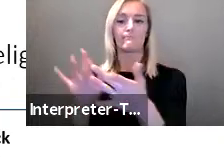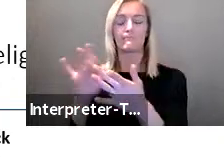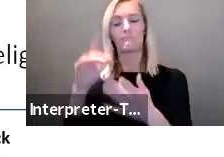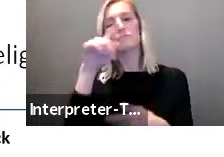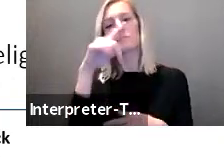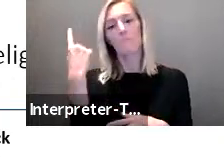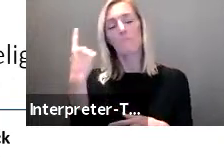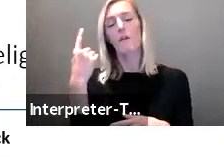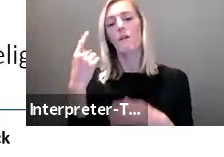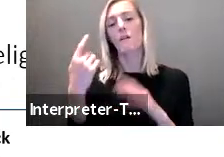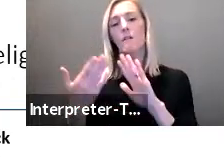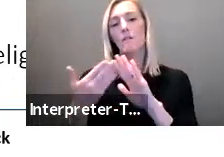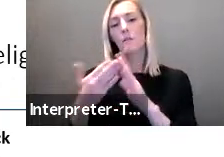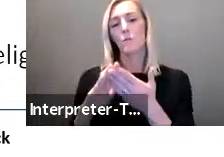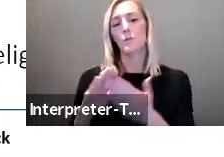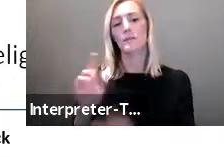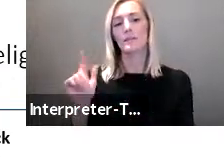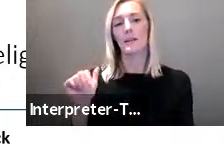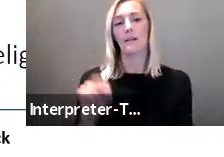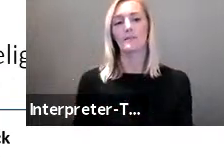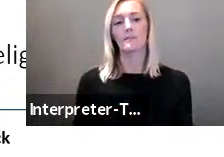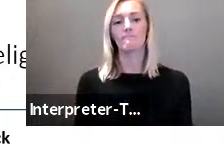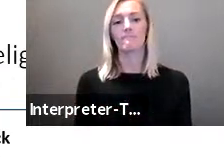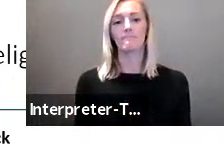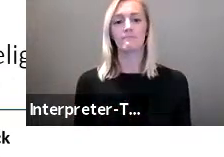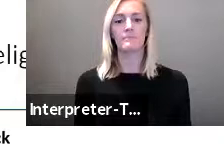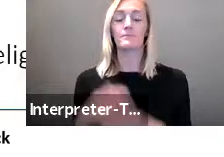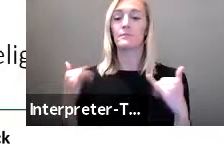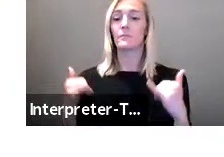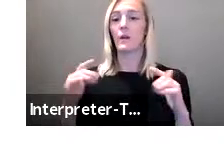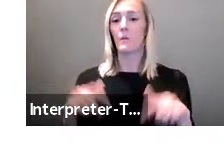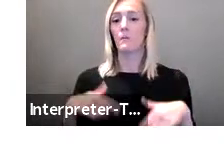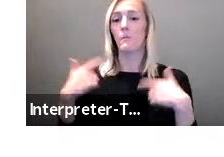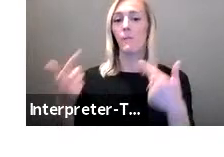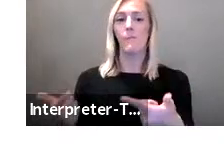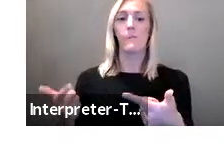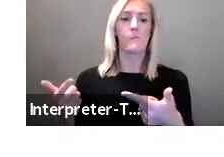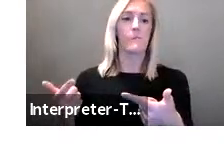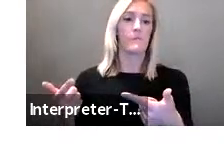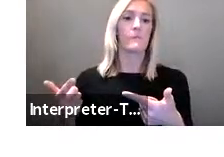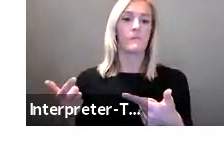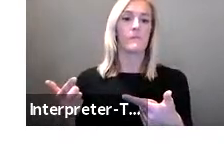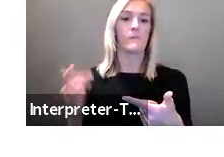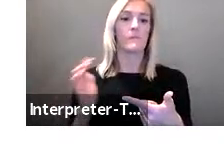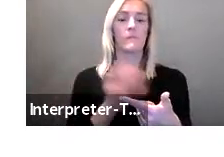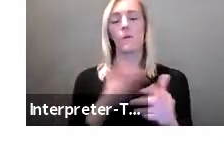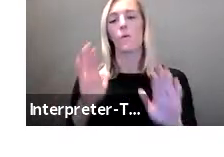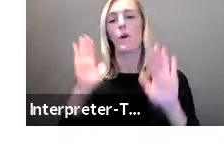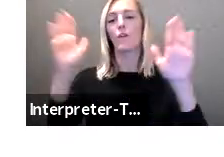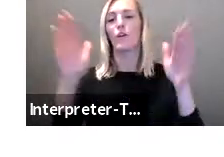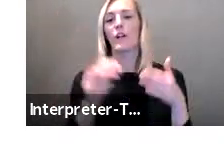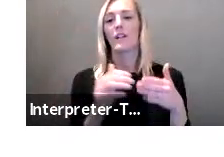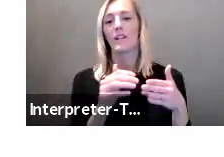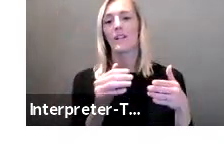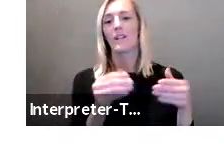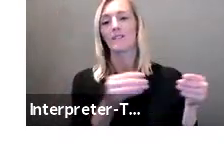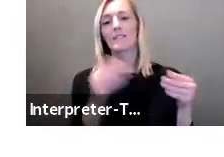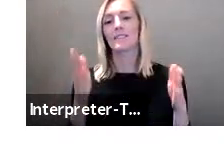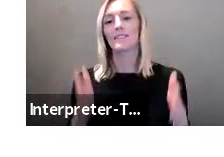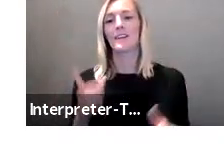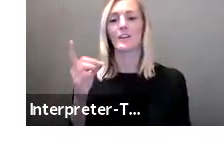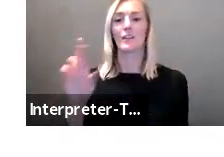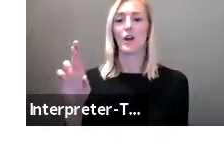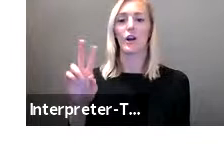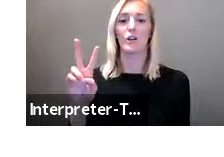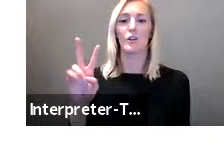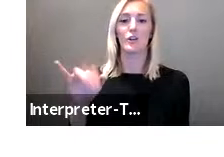American Kansas communities. So with that, I'm going to hand the floor to our wonderful facilitator, Dr.